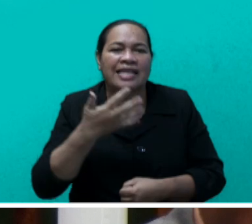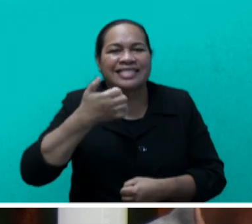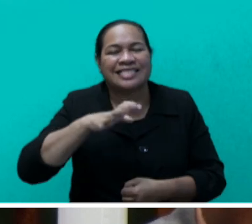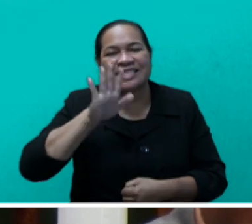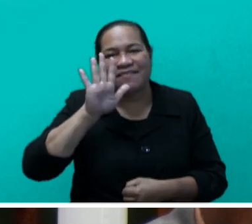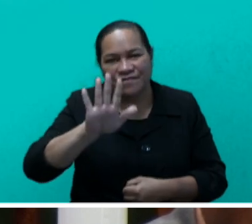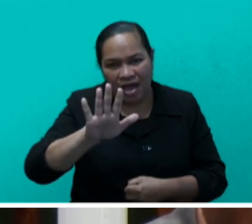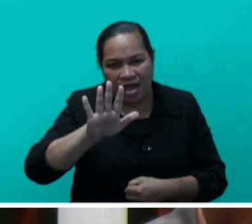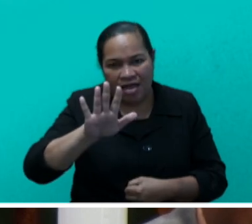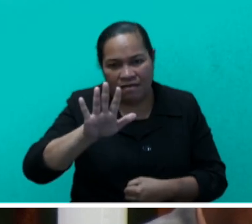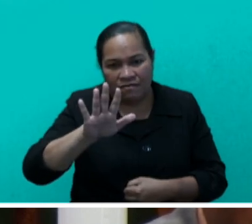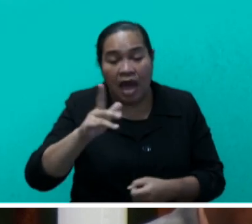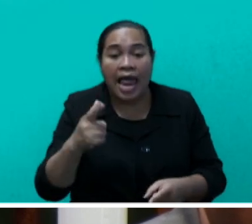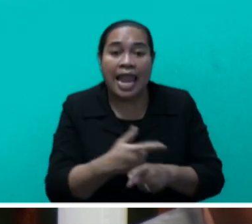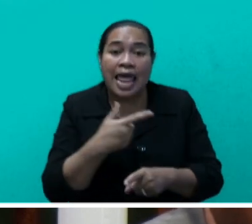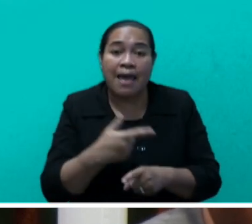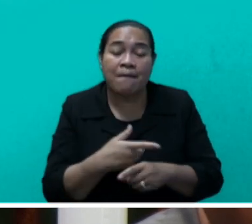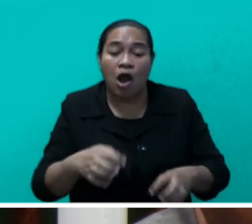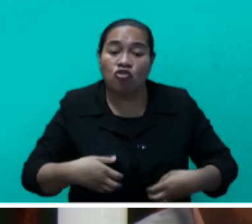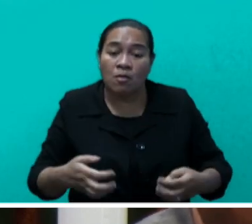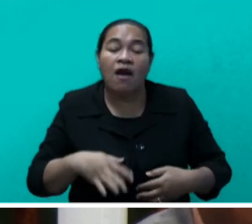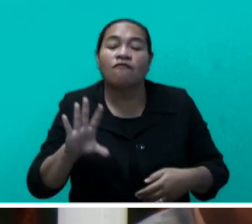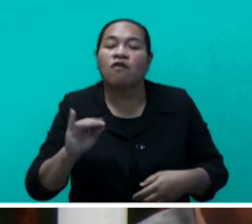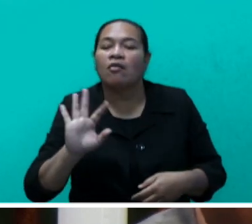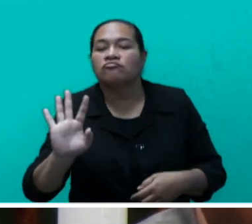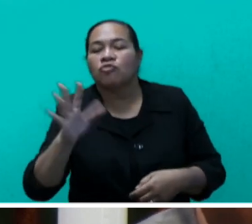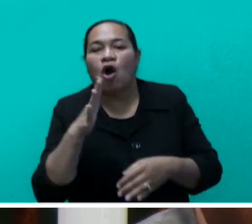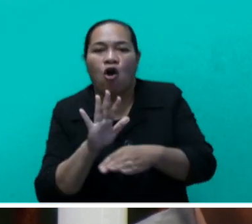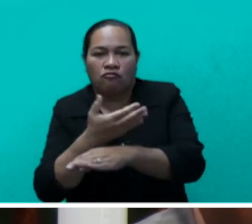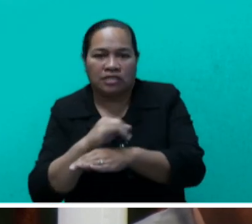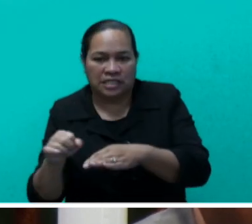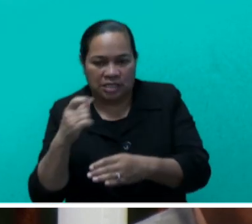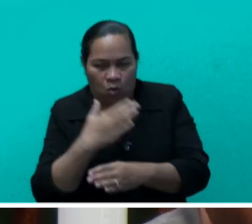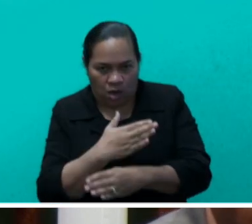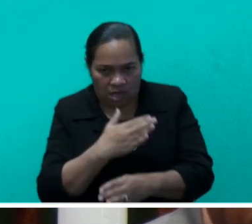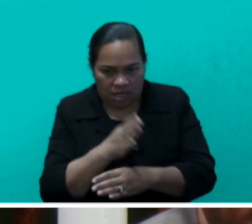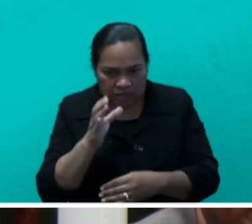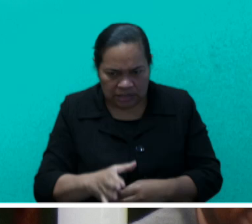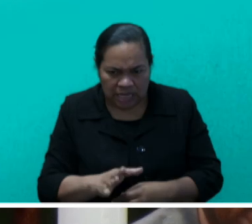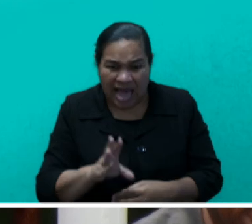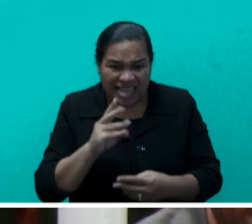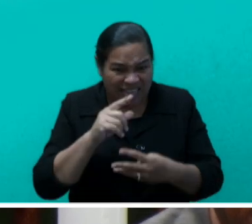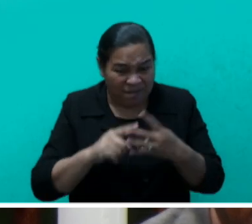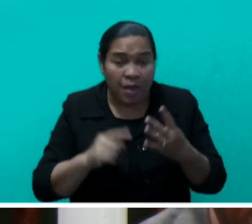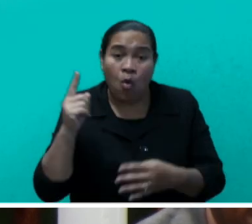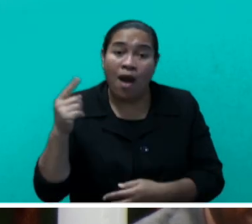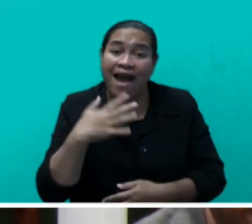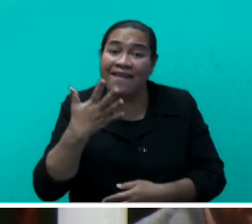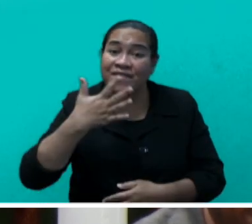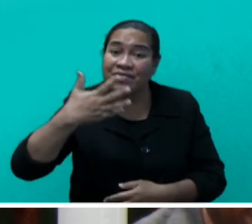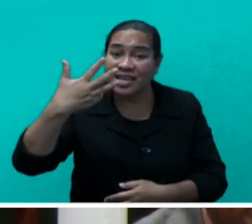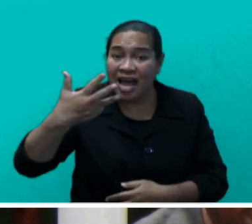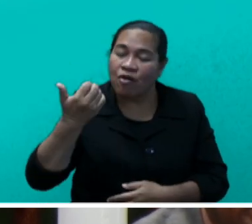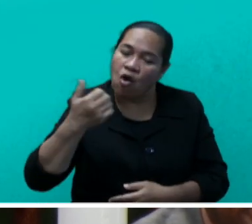165 labour complaints from migrant workers. Of these cases, 159 have